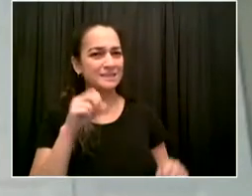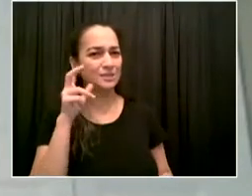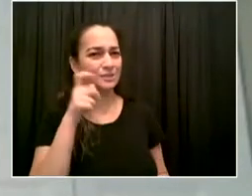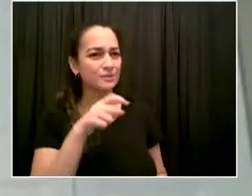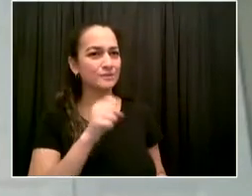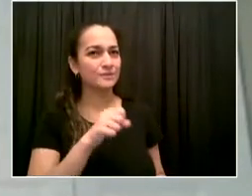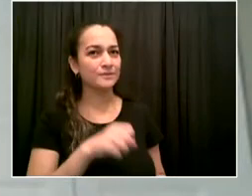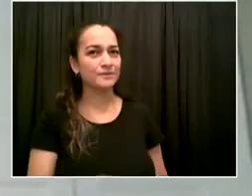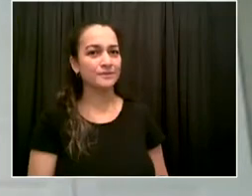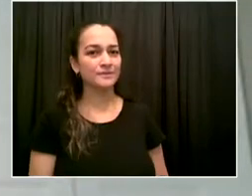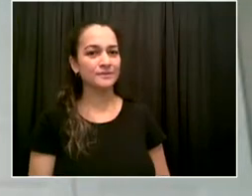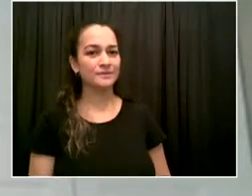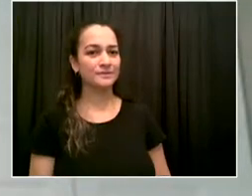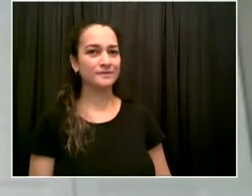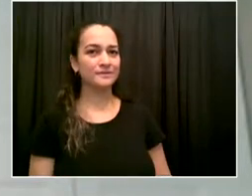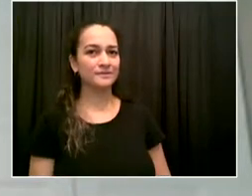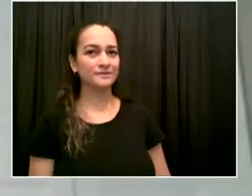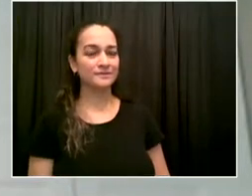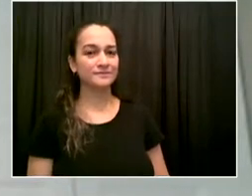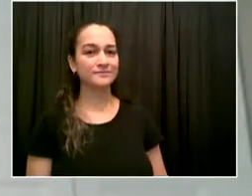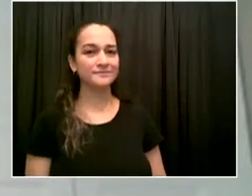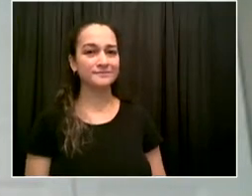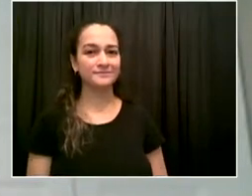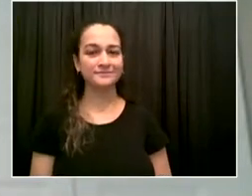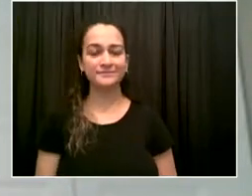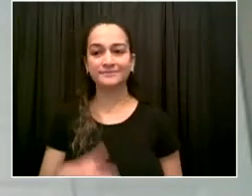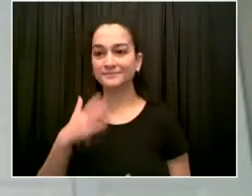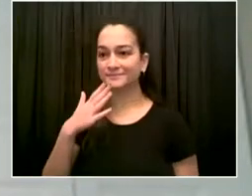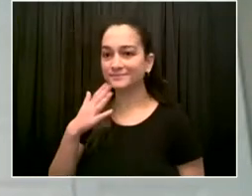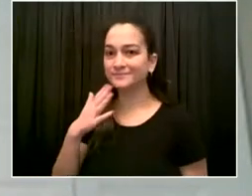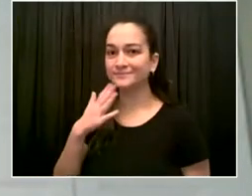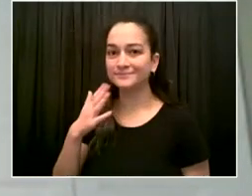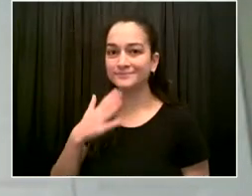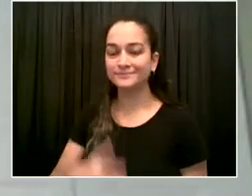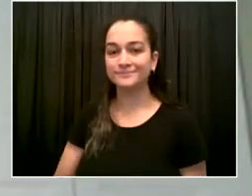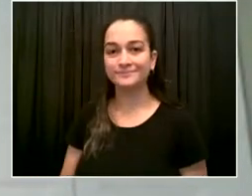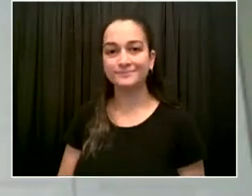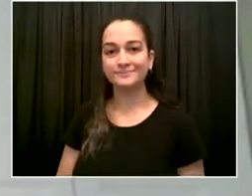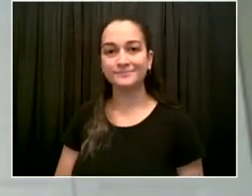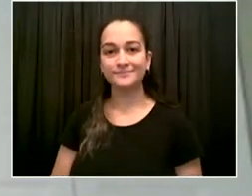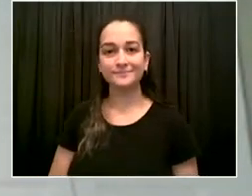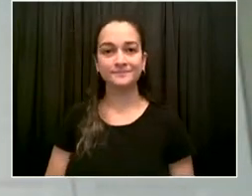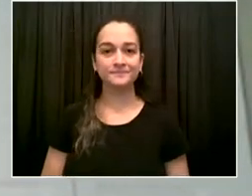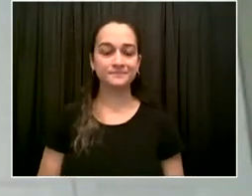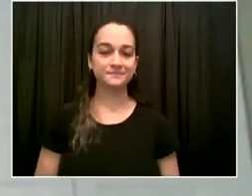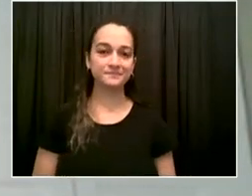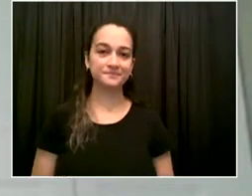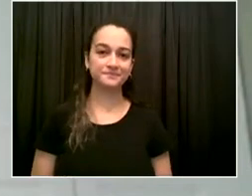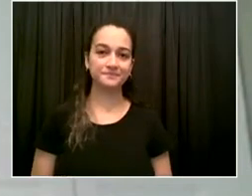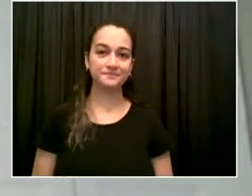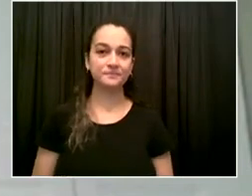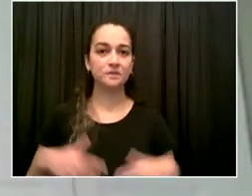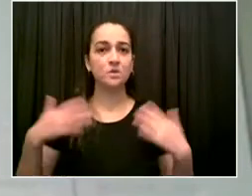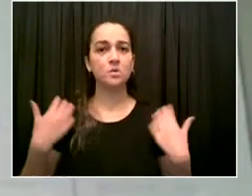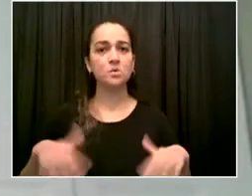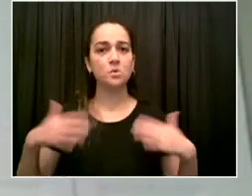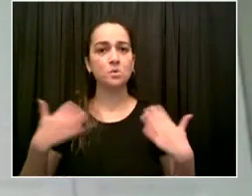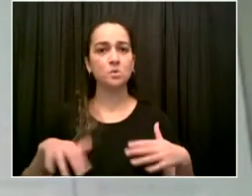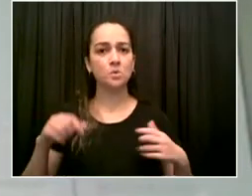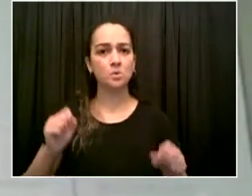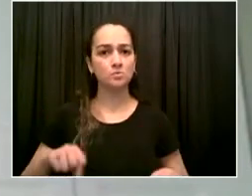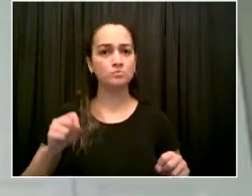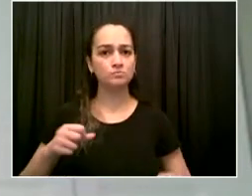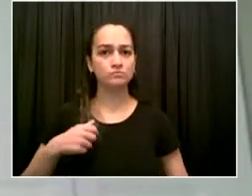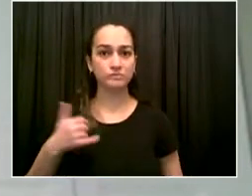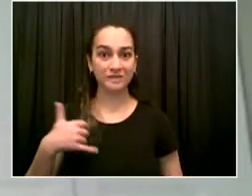Thank you. Como se va? First of all, it's great to come out to Big Daddy Kane because I'm a hip-hop head. I know I saw you out there in Staten Island. And